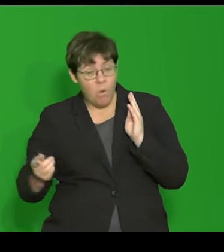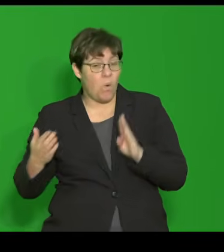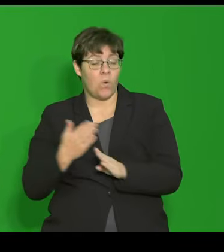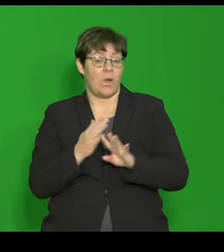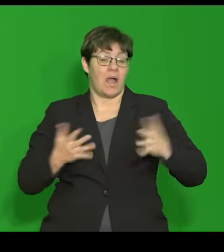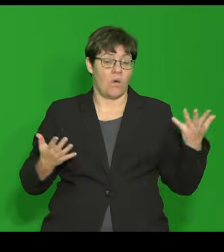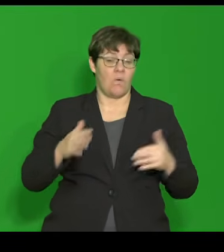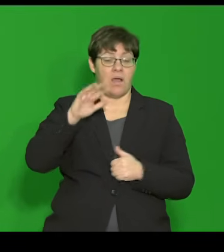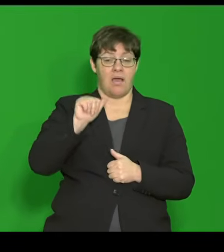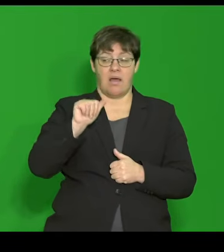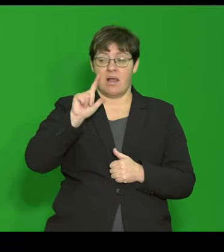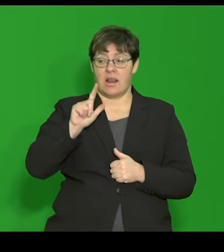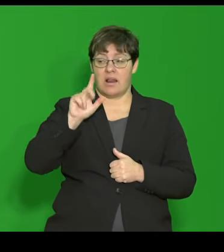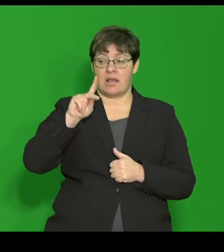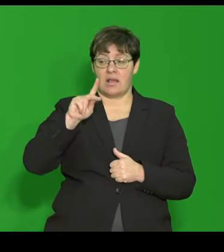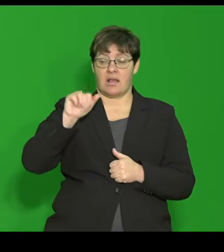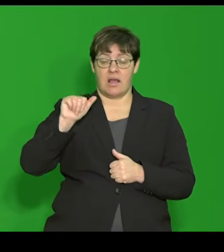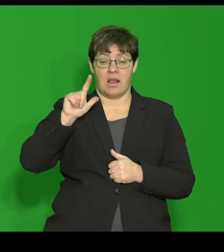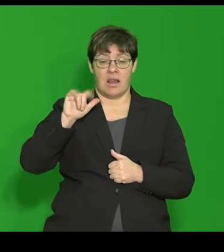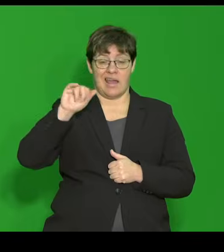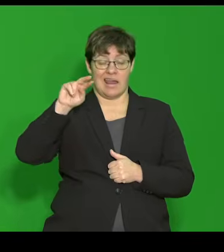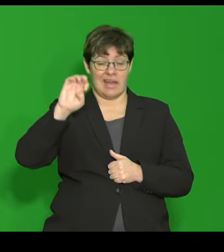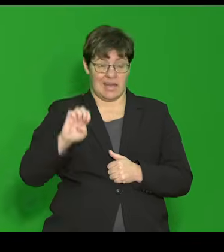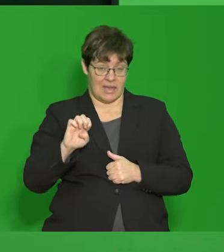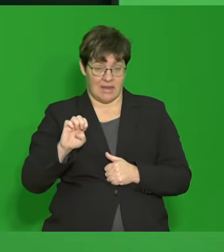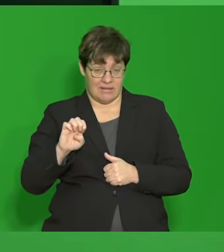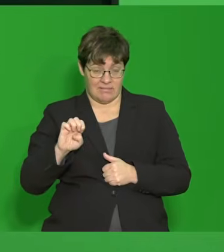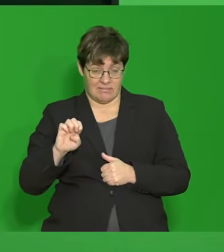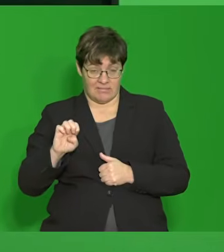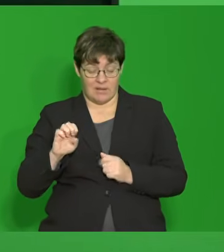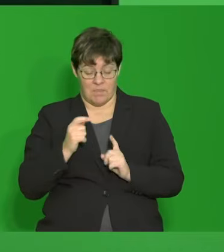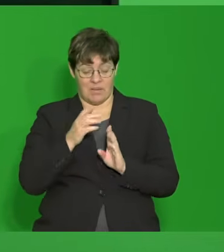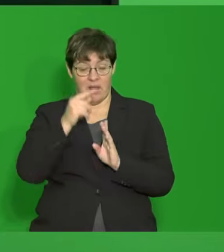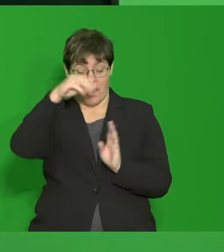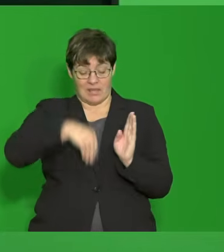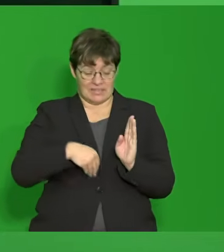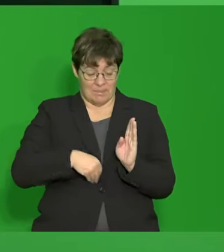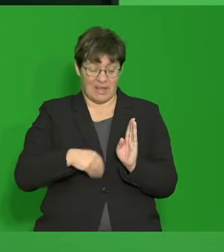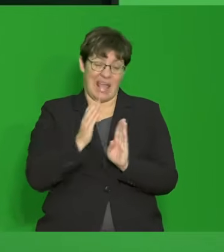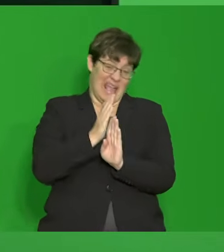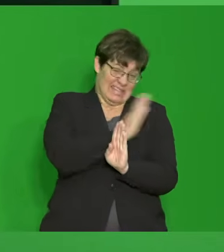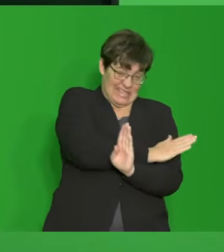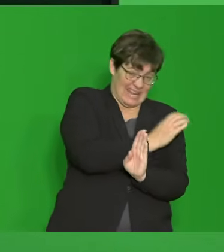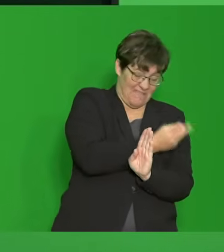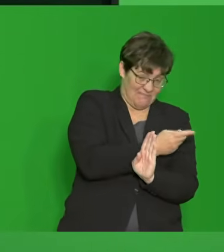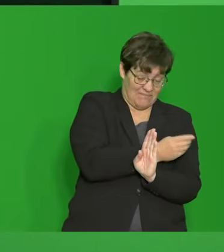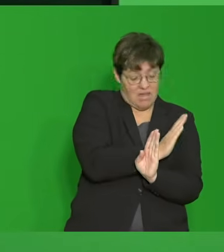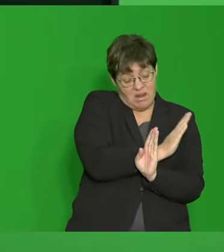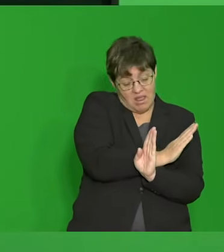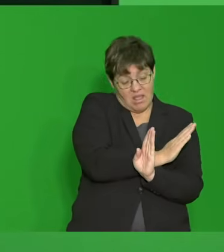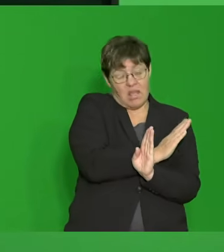all function in an alkaline medium. So from the mouth into the digestives, into the stomach, we saw that it was very